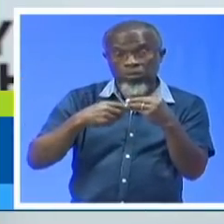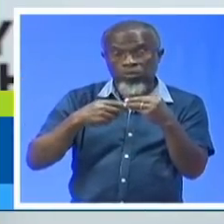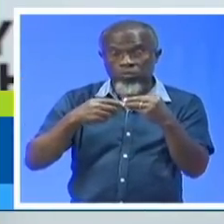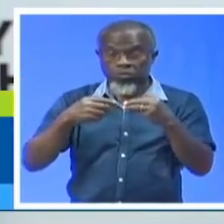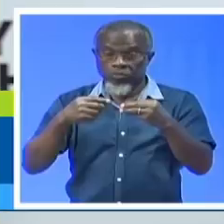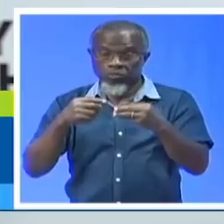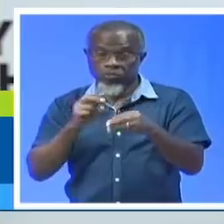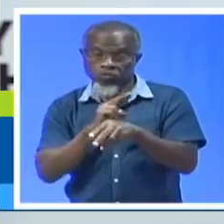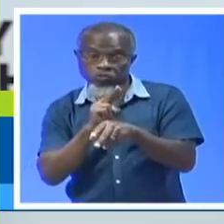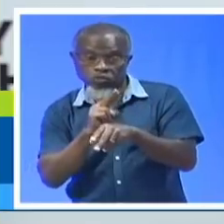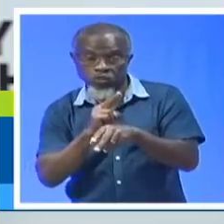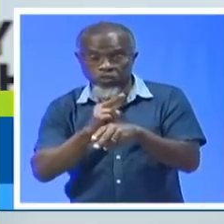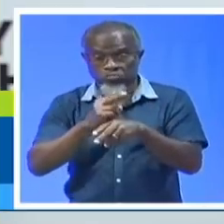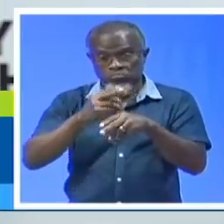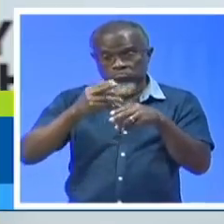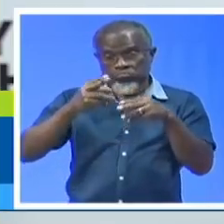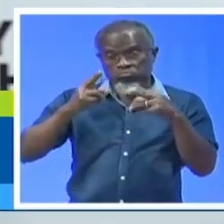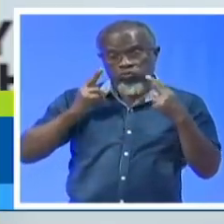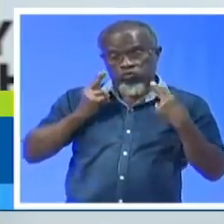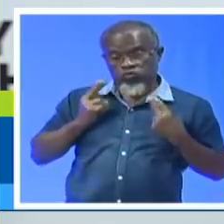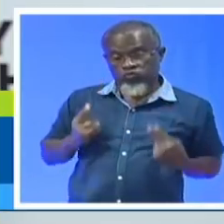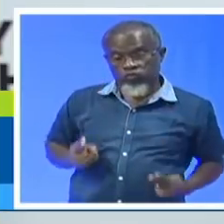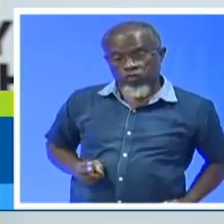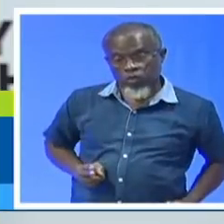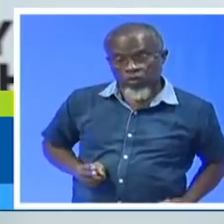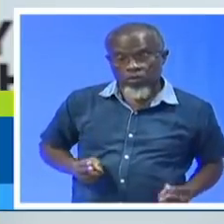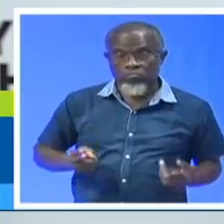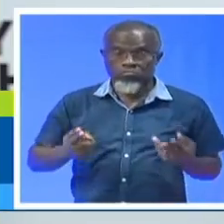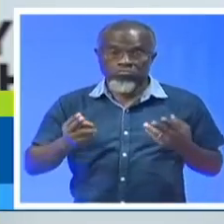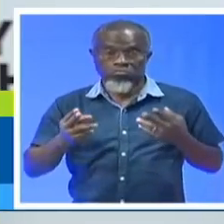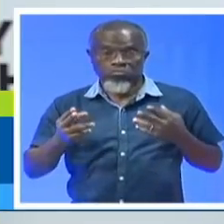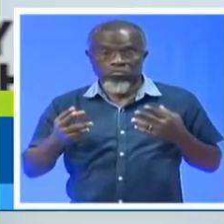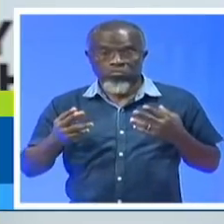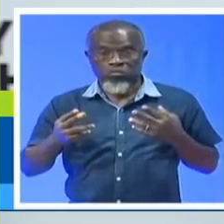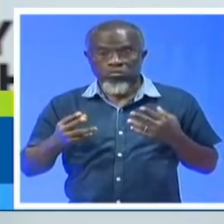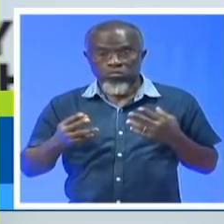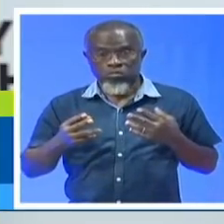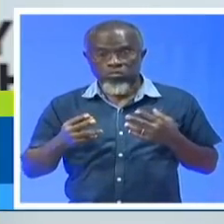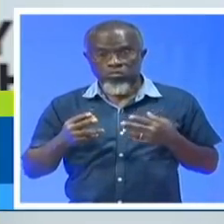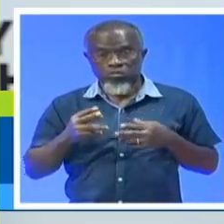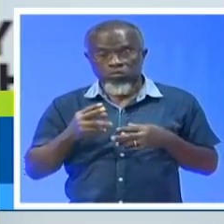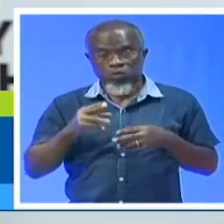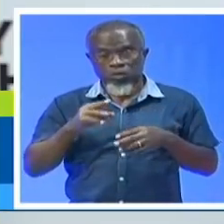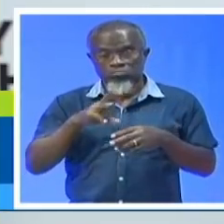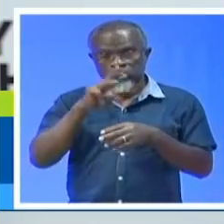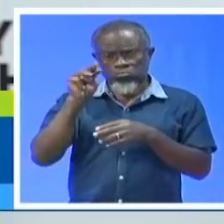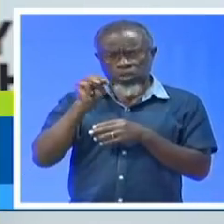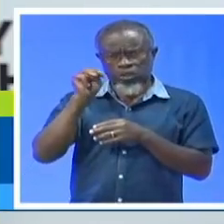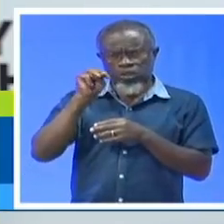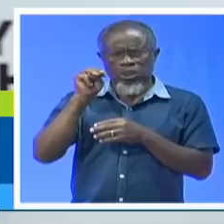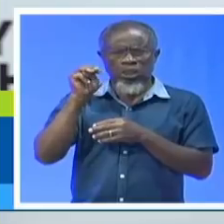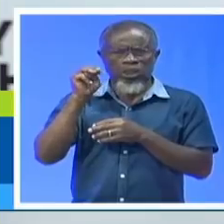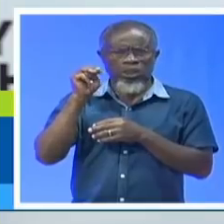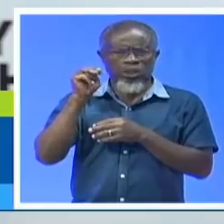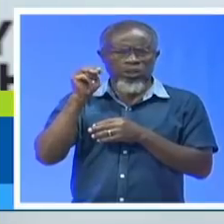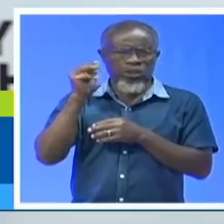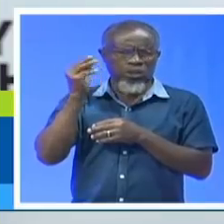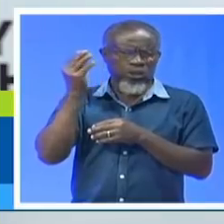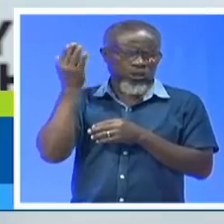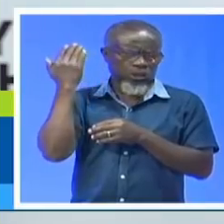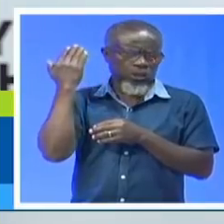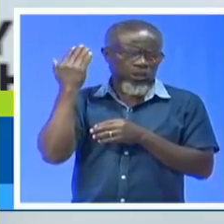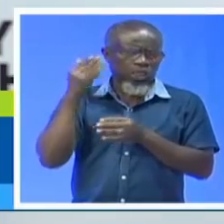consumables like scrubs and so on Monday, I asked the